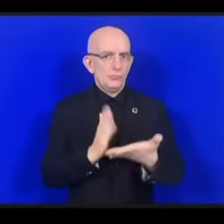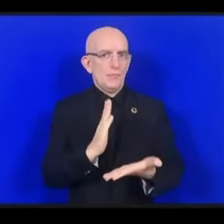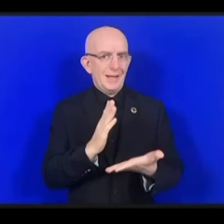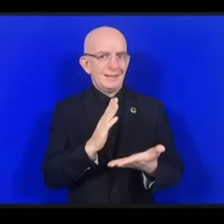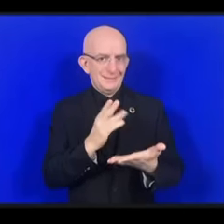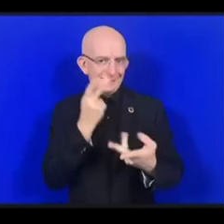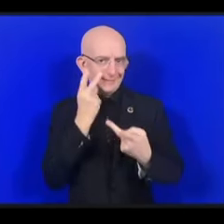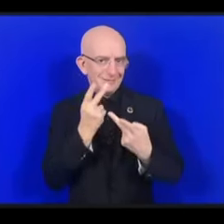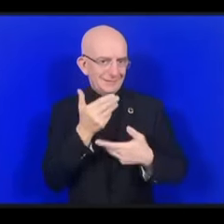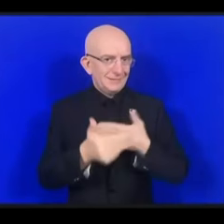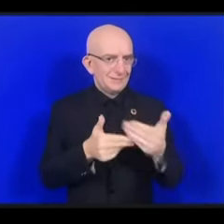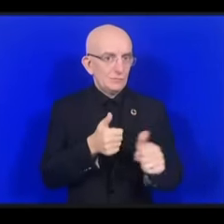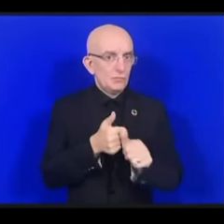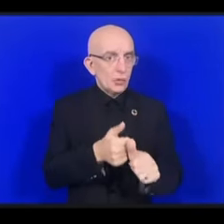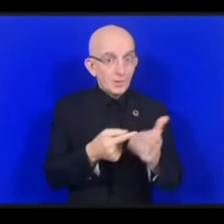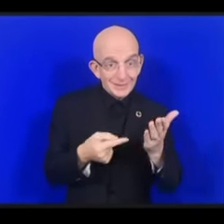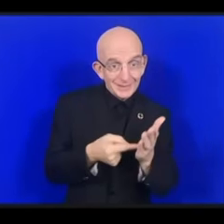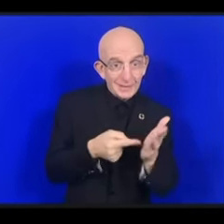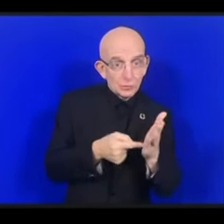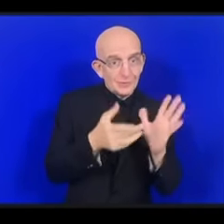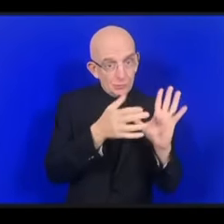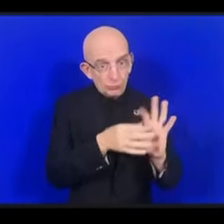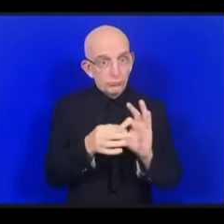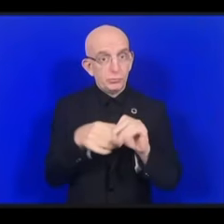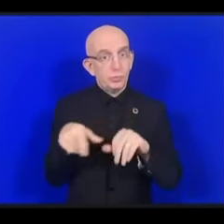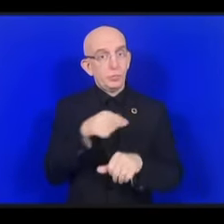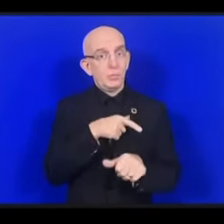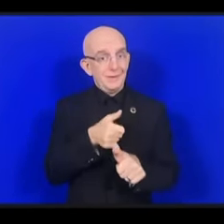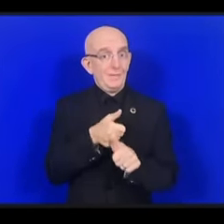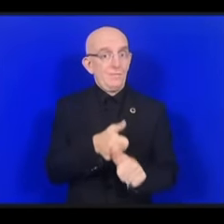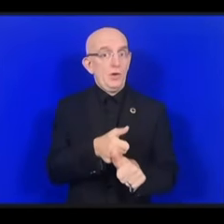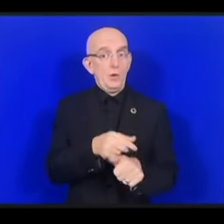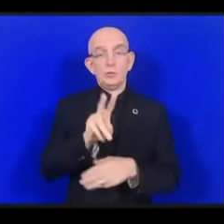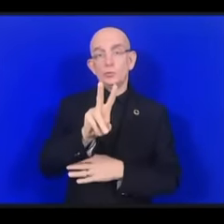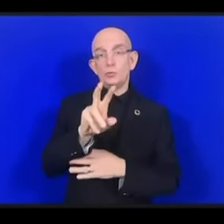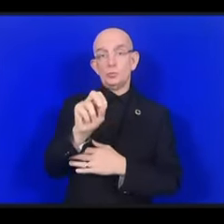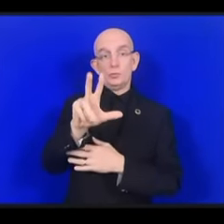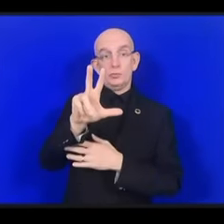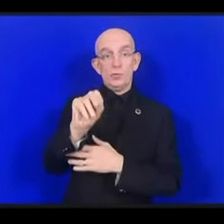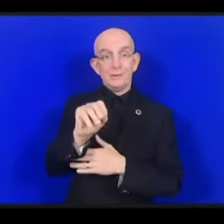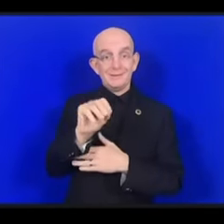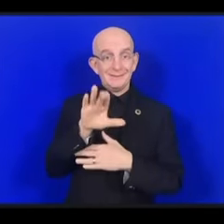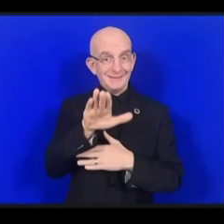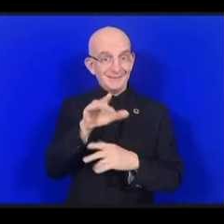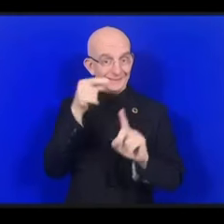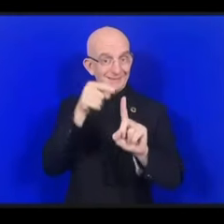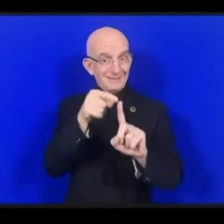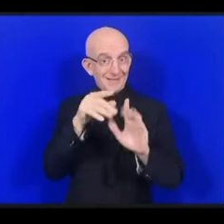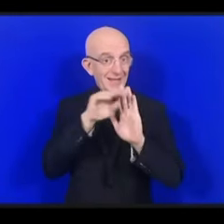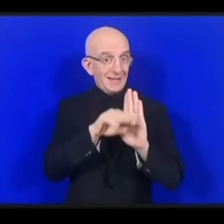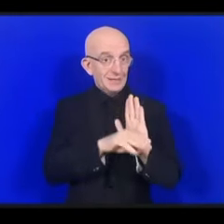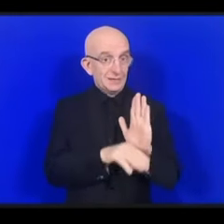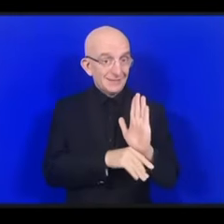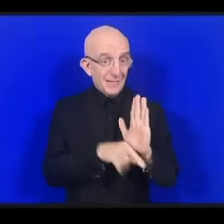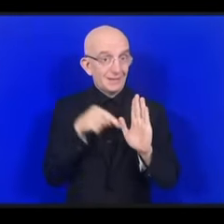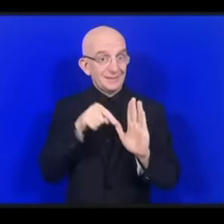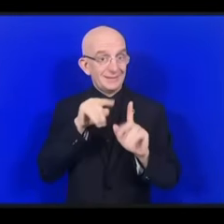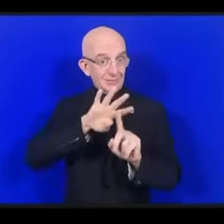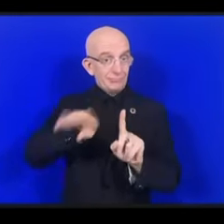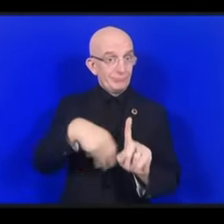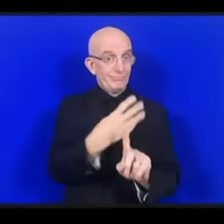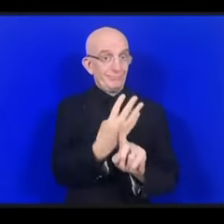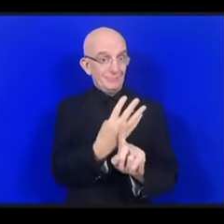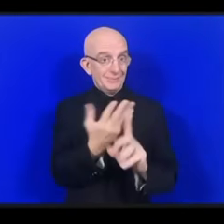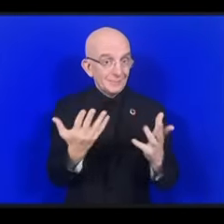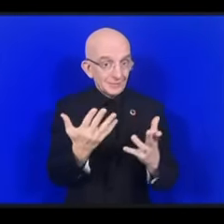Achieving our ambitions will require a thorough overhaul of our data governance and promoting data